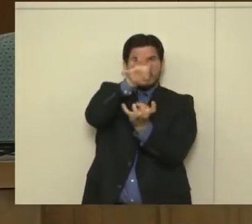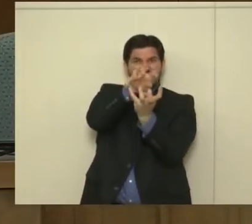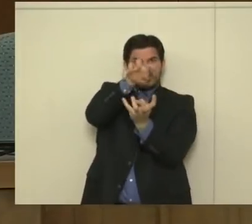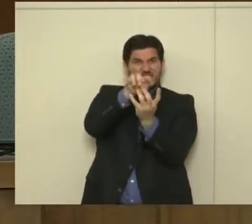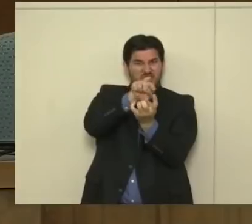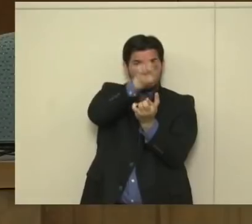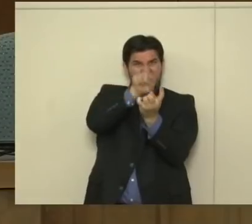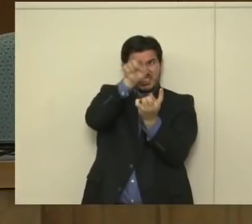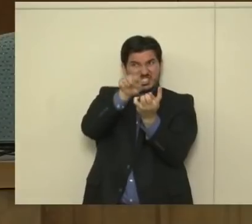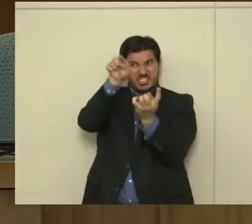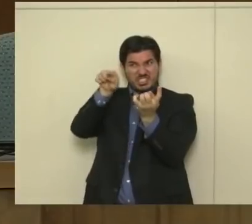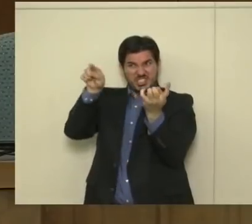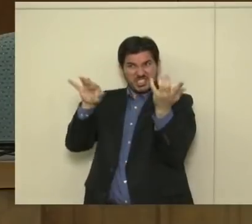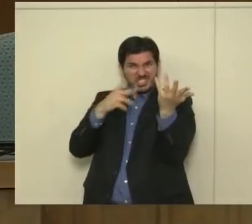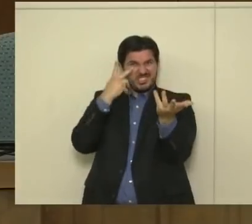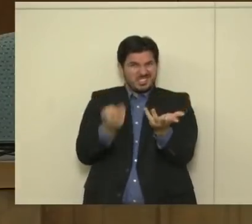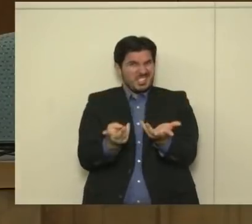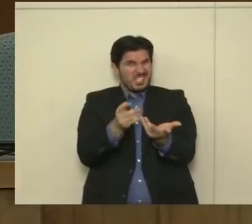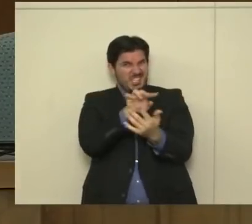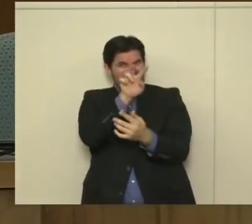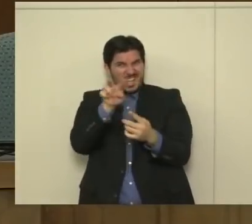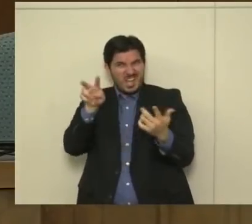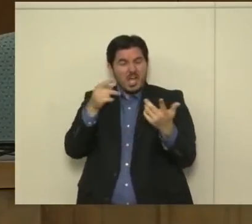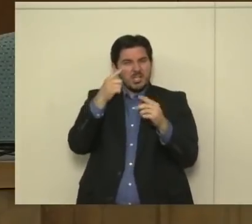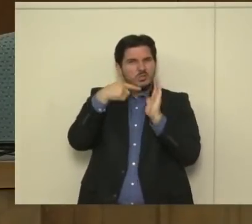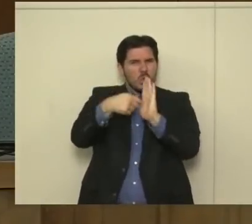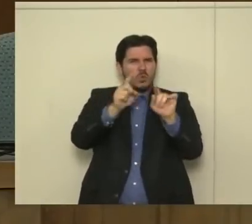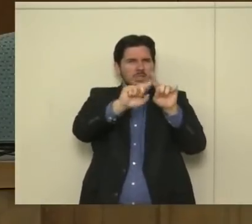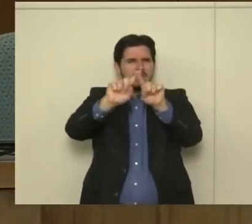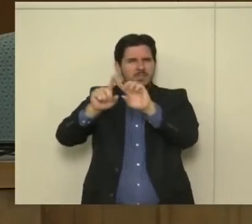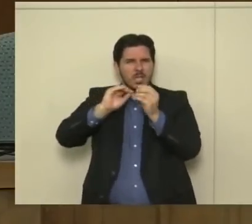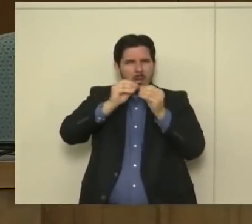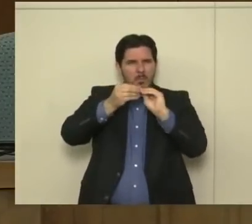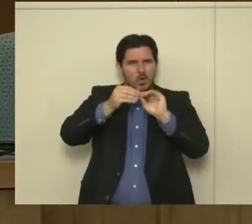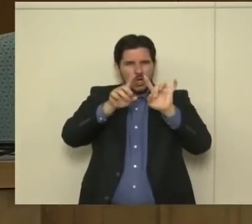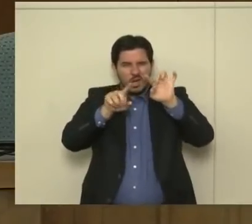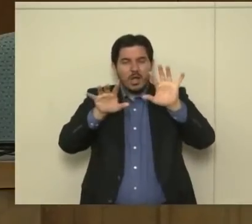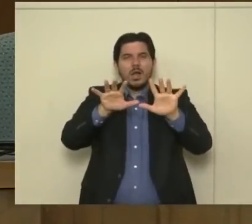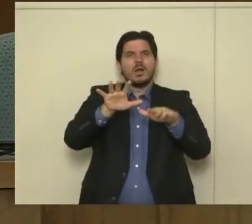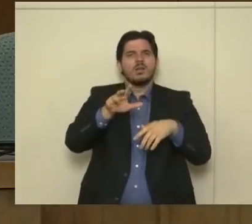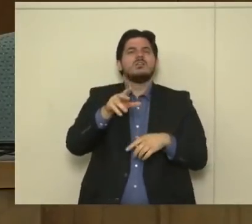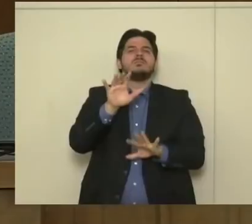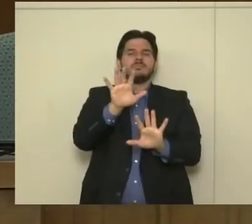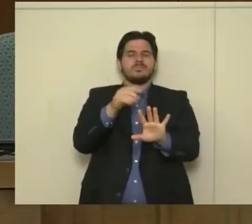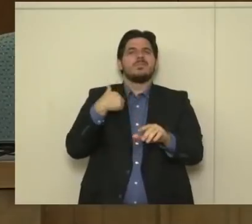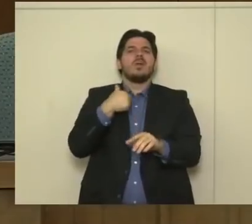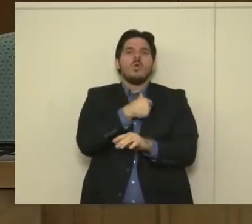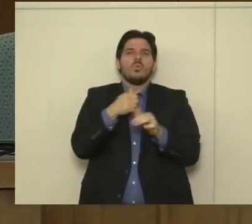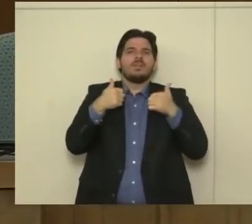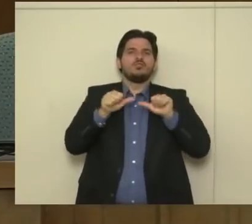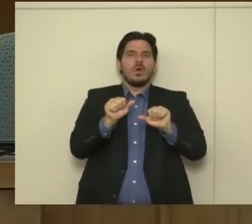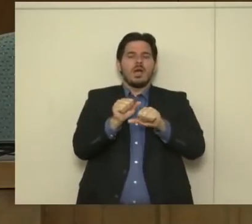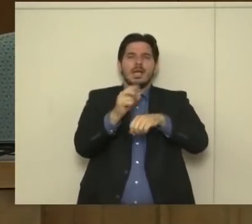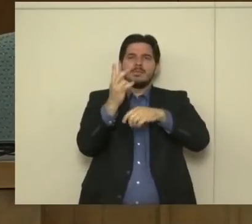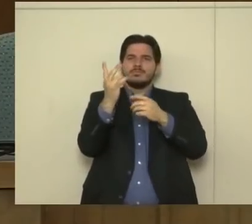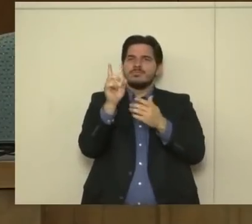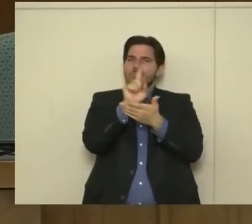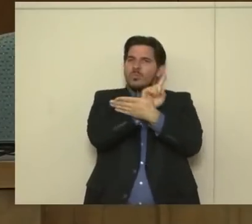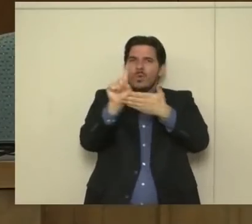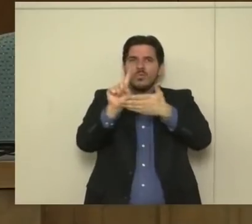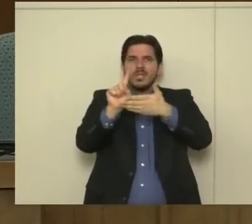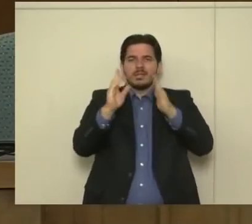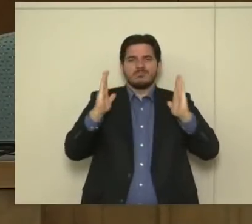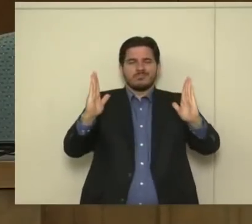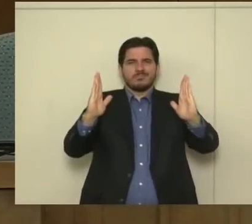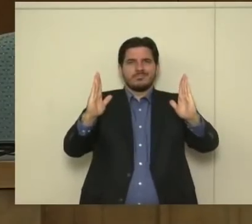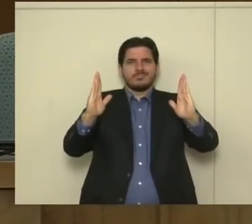ones Saturday, Sunday. So that's something to always remember. It's why we use a 7-day rolling average, so that we always have 2 weekend days in